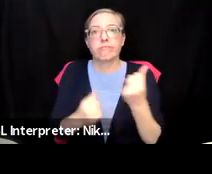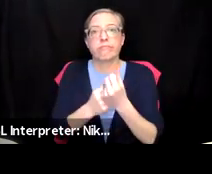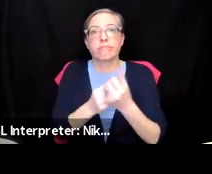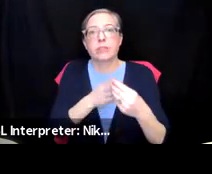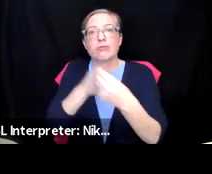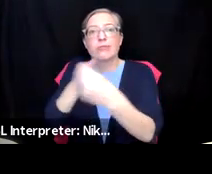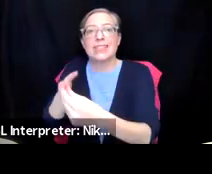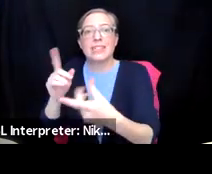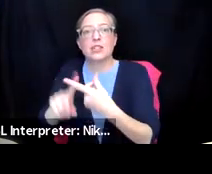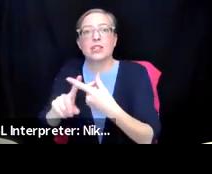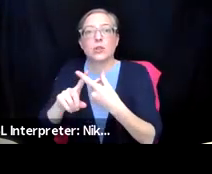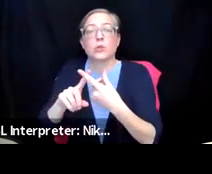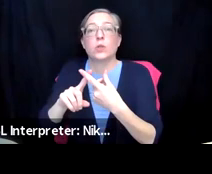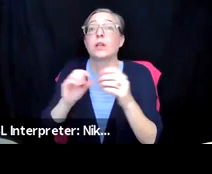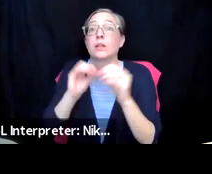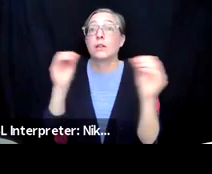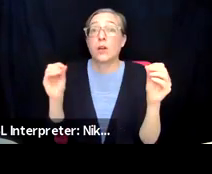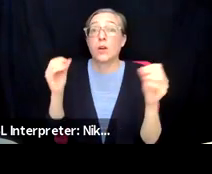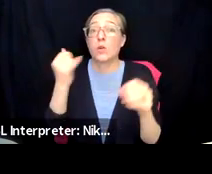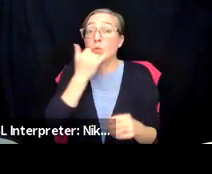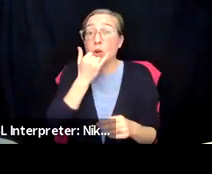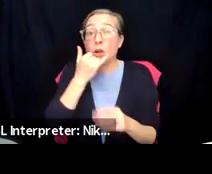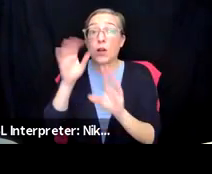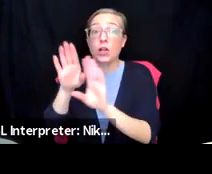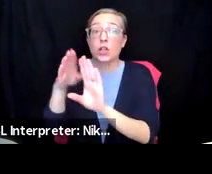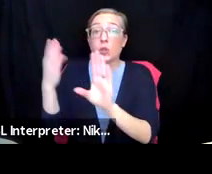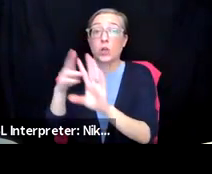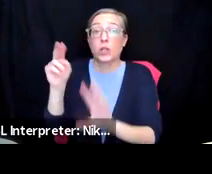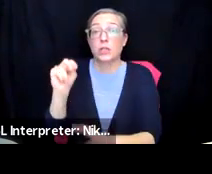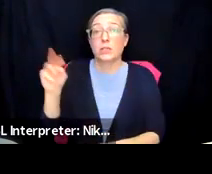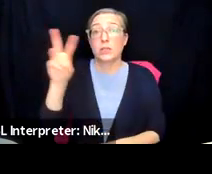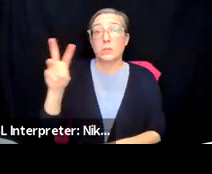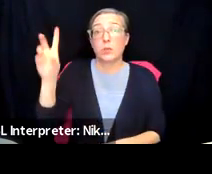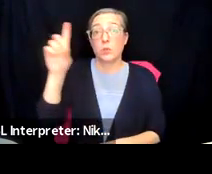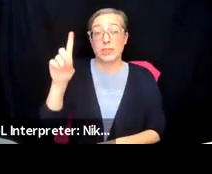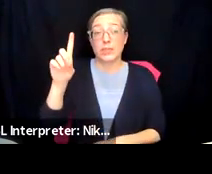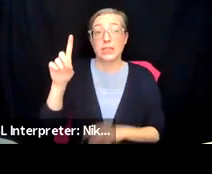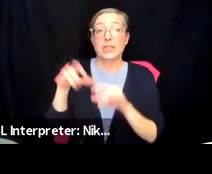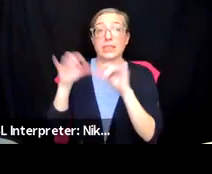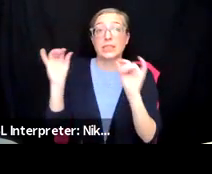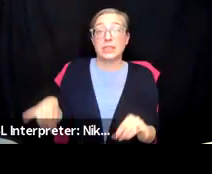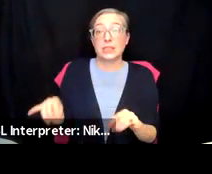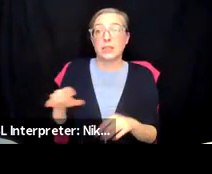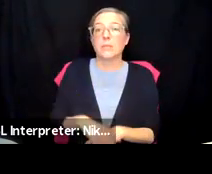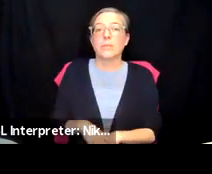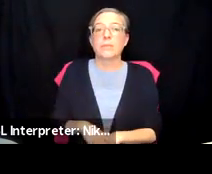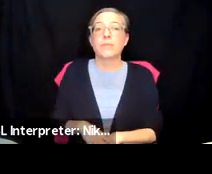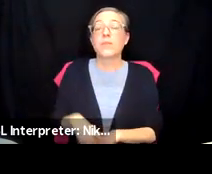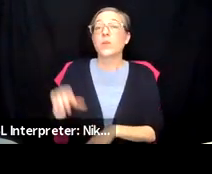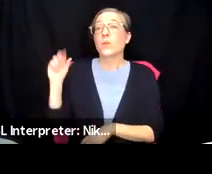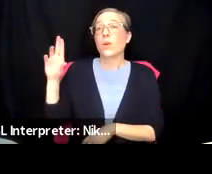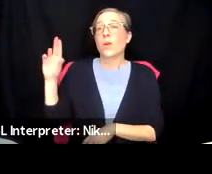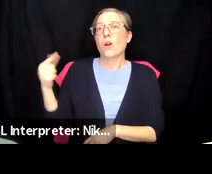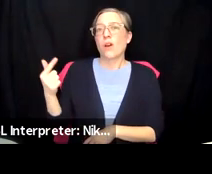Nebraska redesign plan produced by Mercer in August of